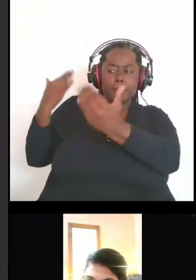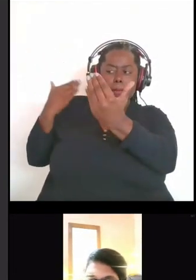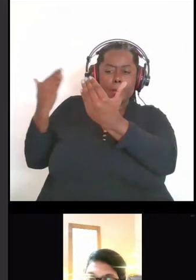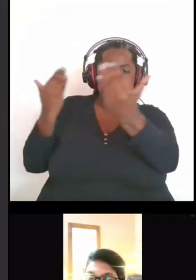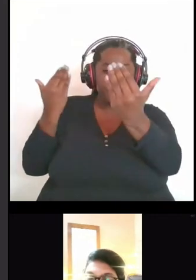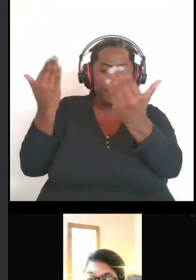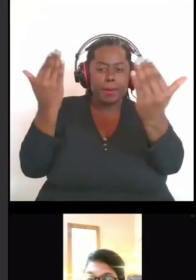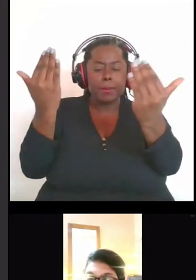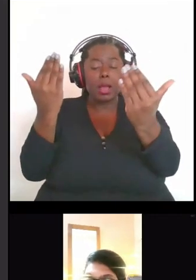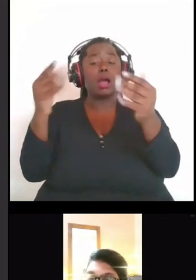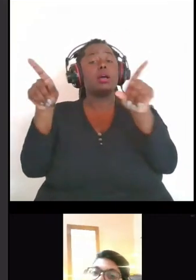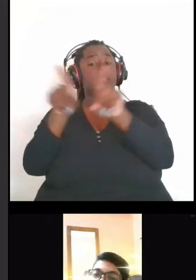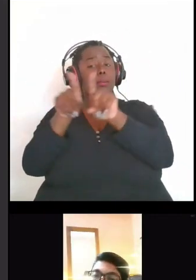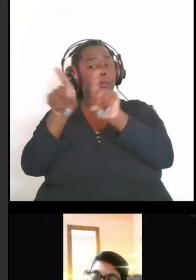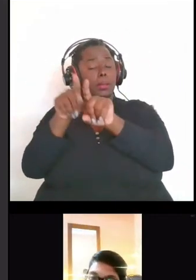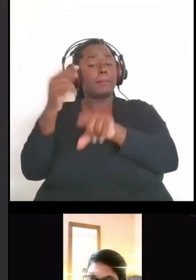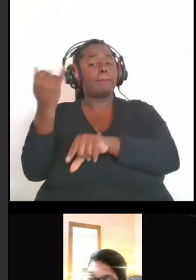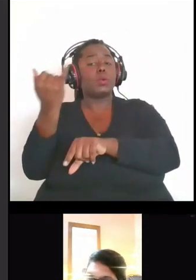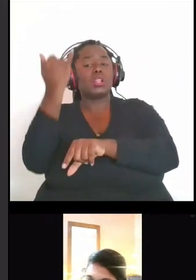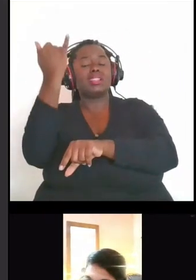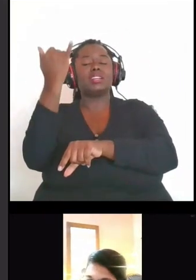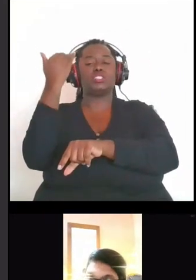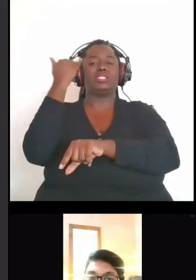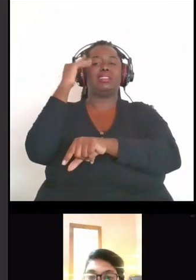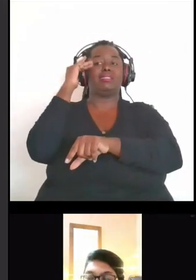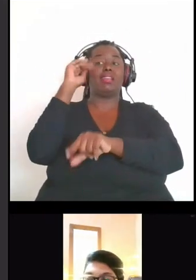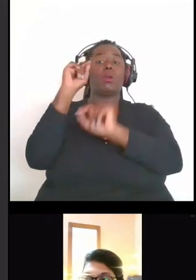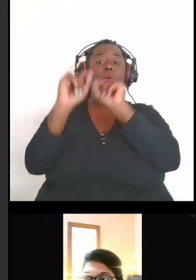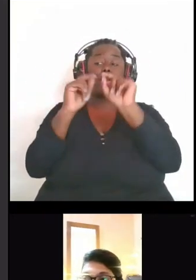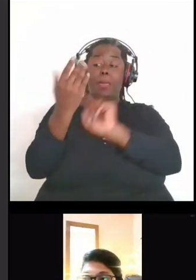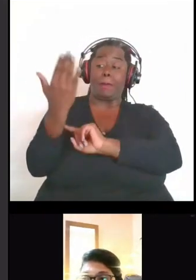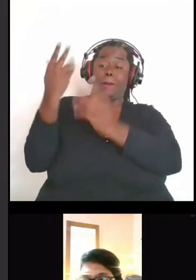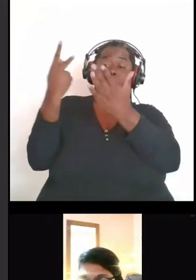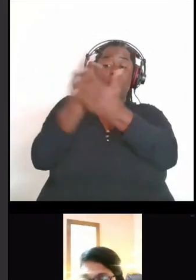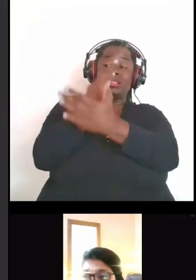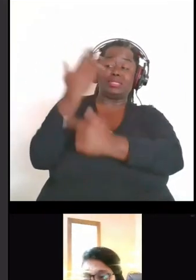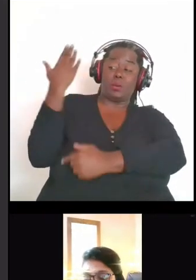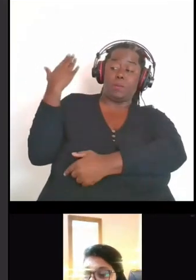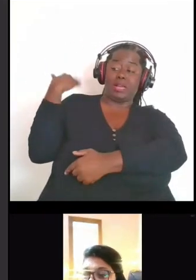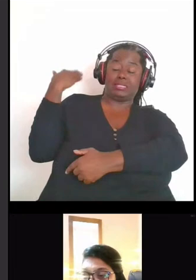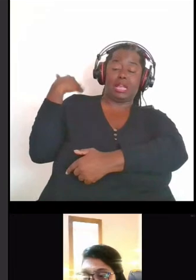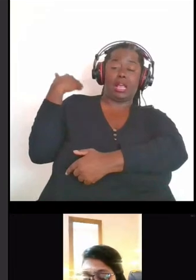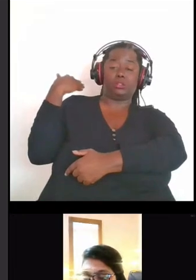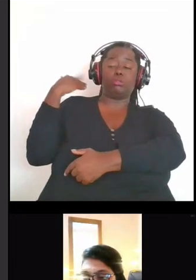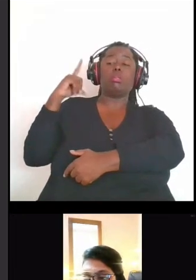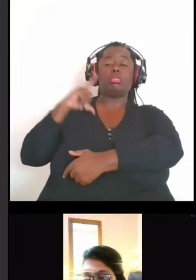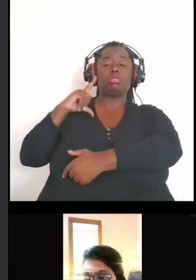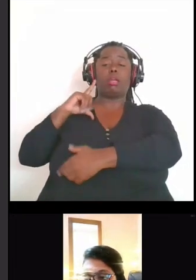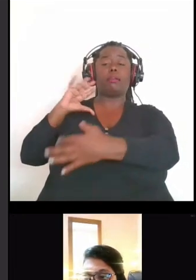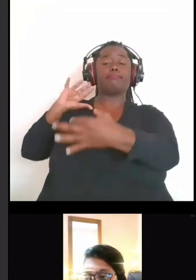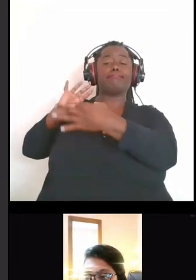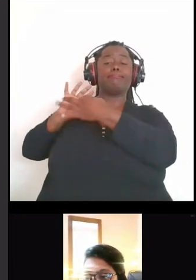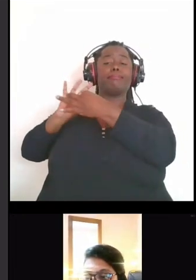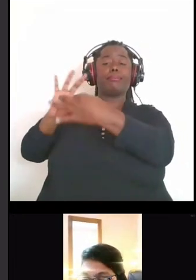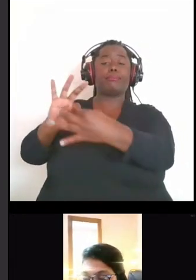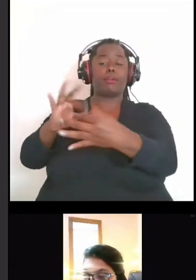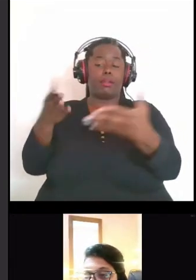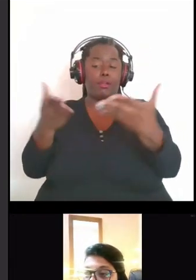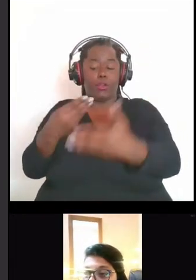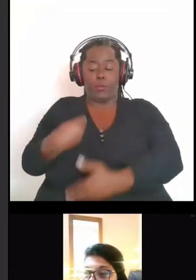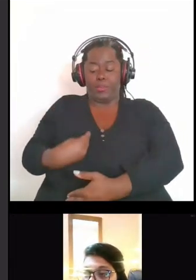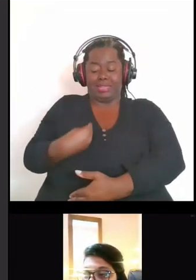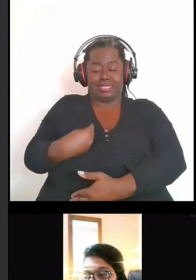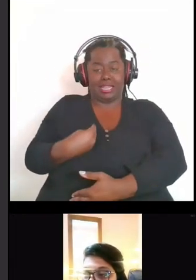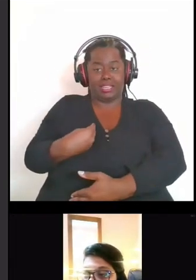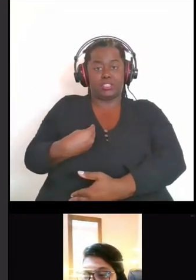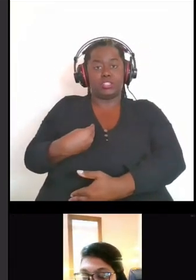is happening now and what we use to also study the future um even with respect to the transgender uh